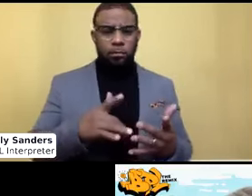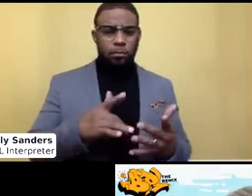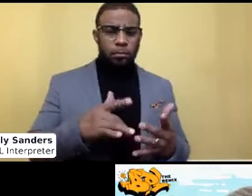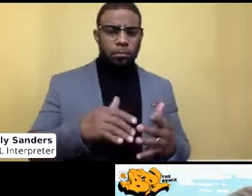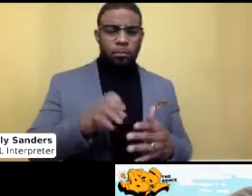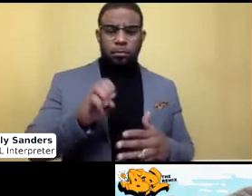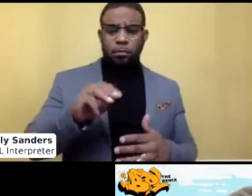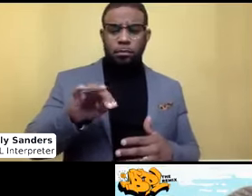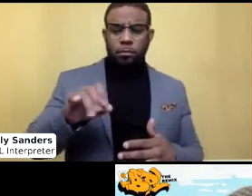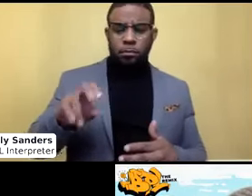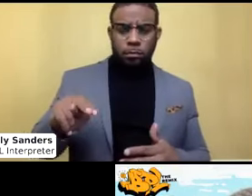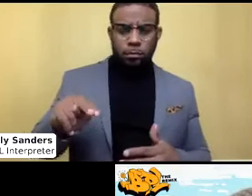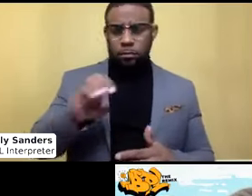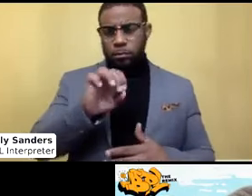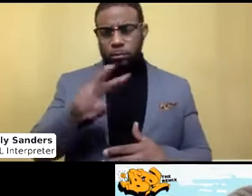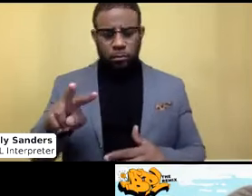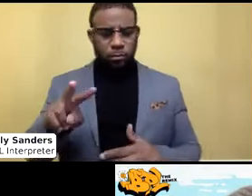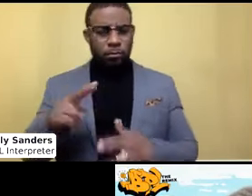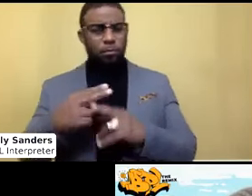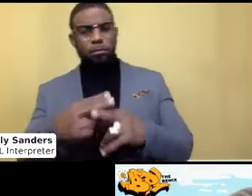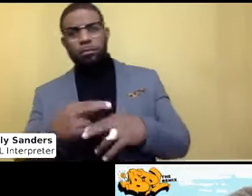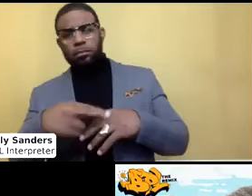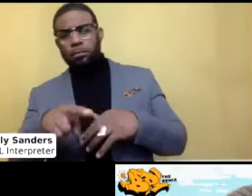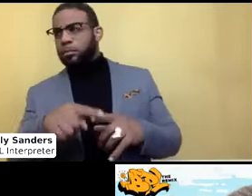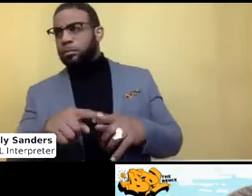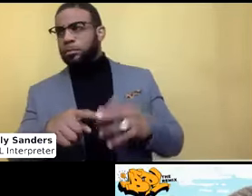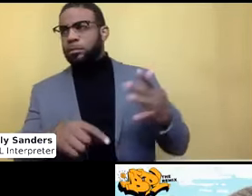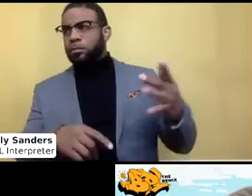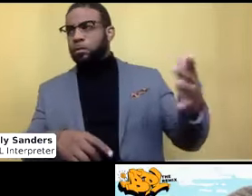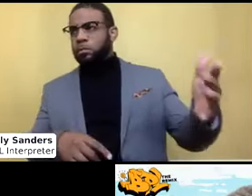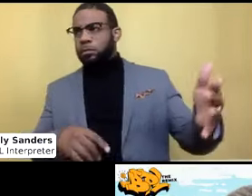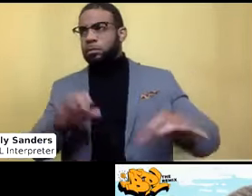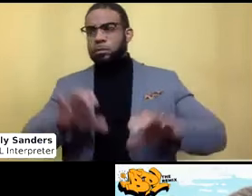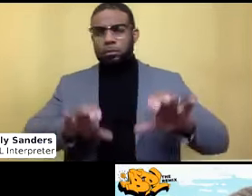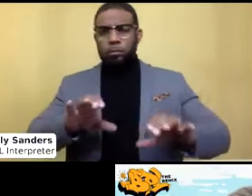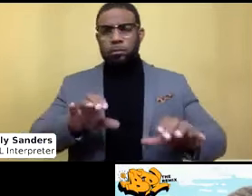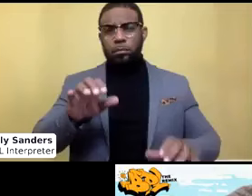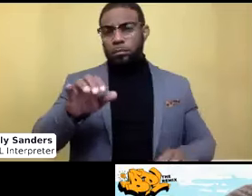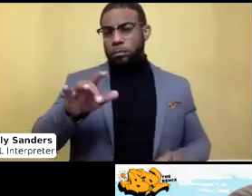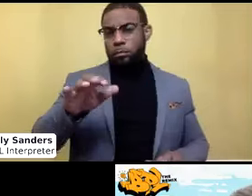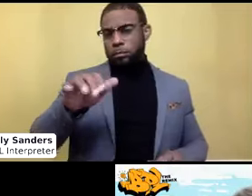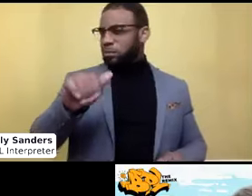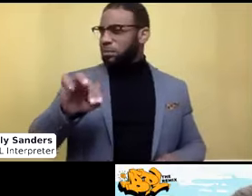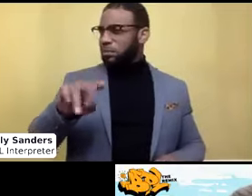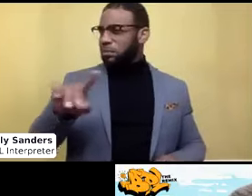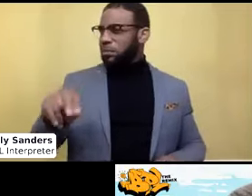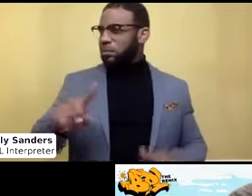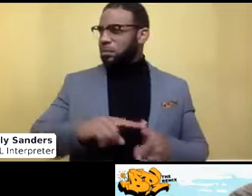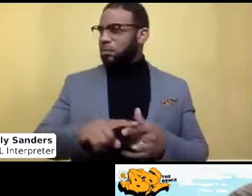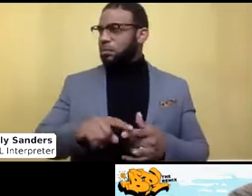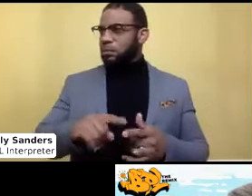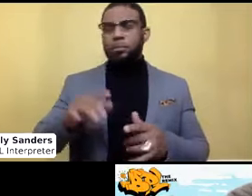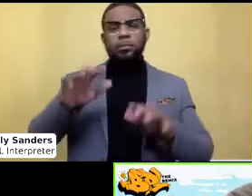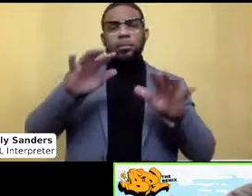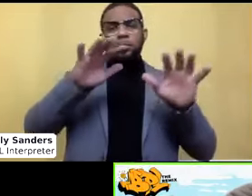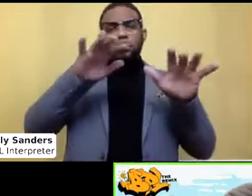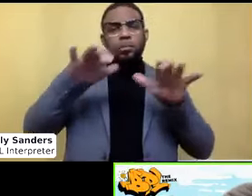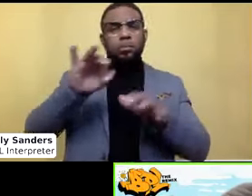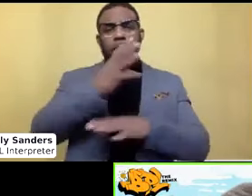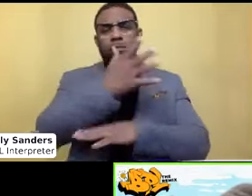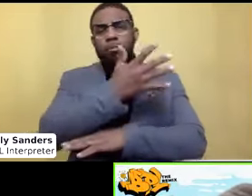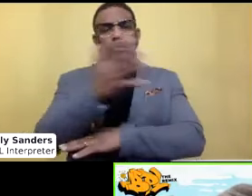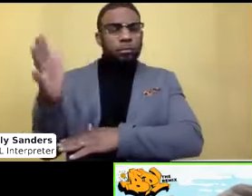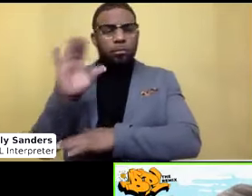emissions, CO2 emissions, and people refer to the Congo, the Amazon, or the rainforest in the Congo as